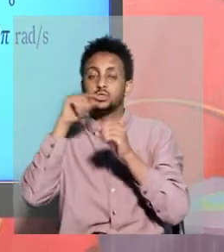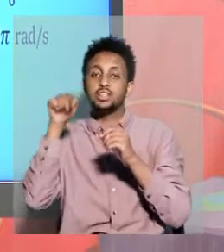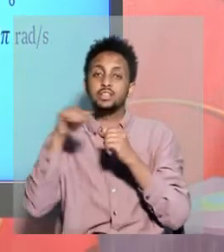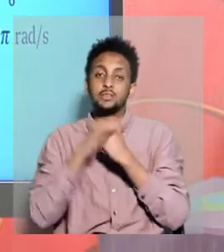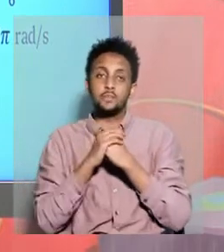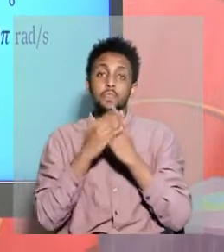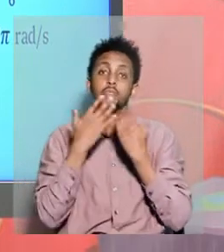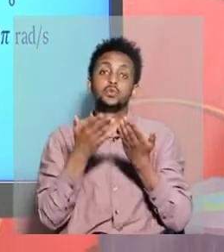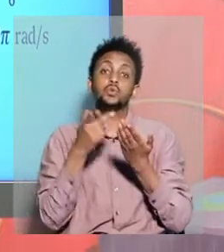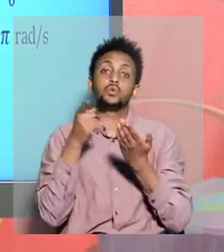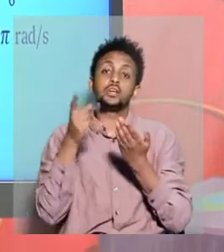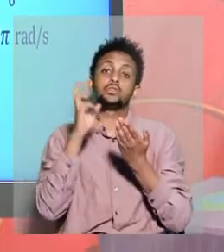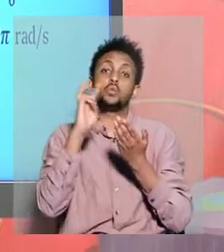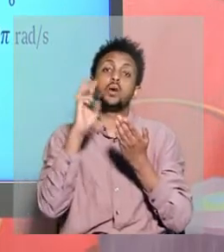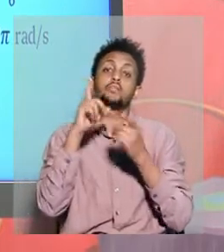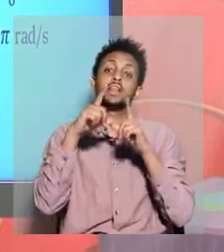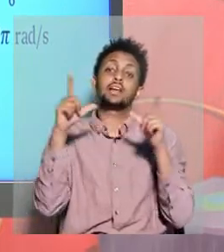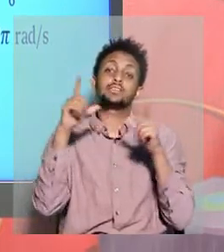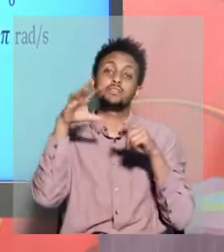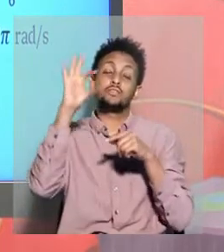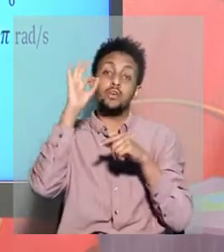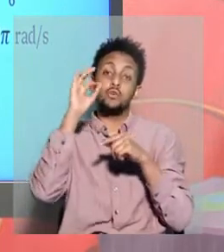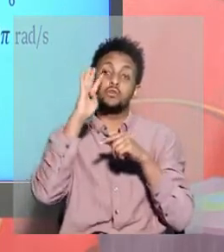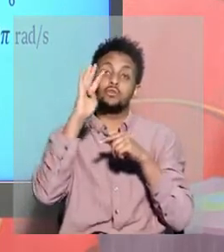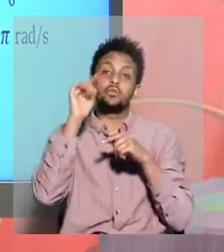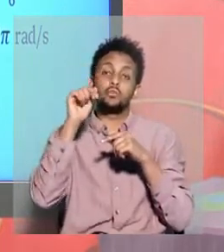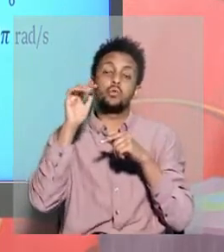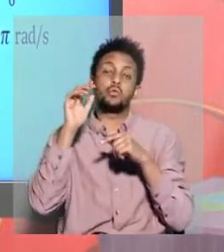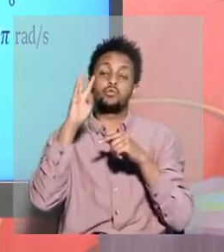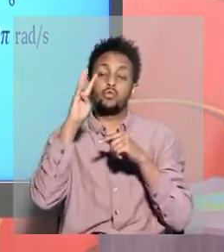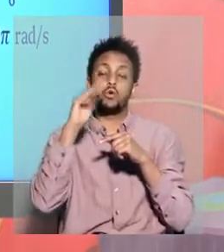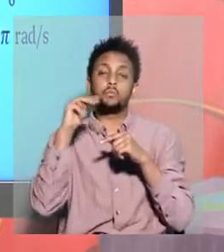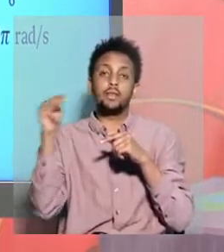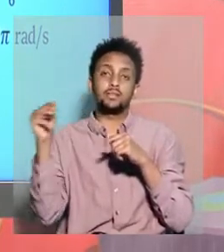here so that the wavelength is found to be 4 meter.